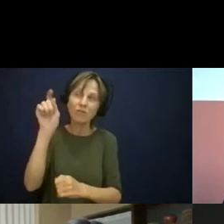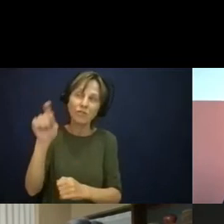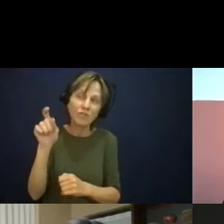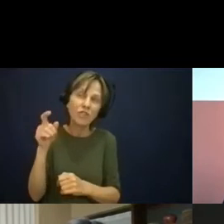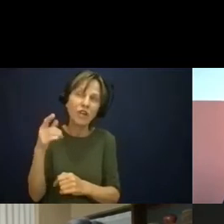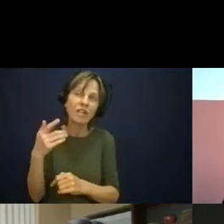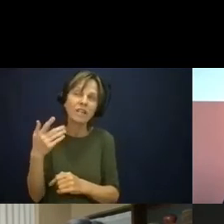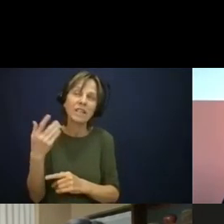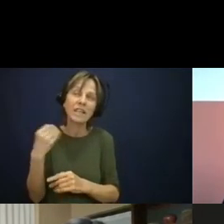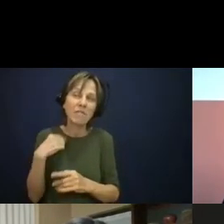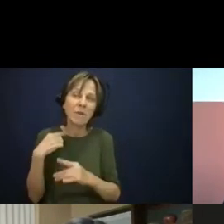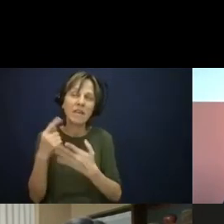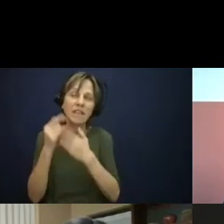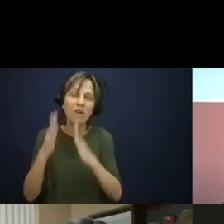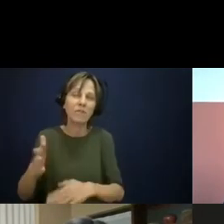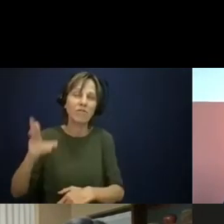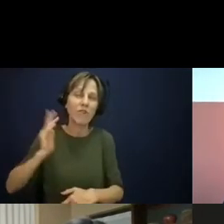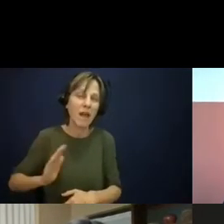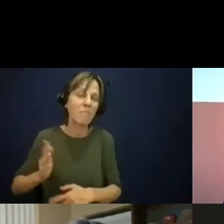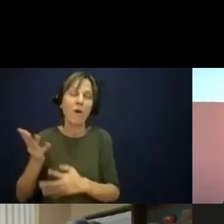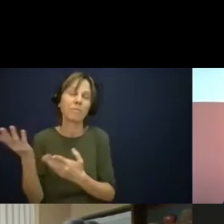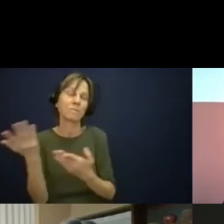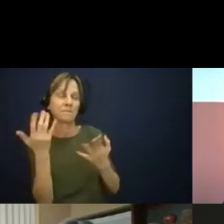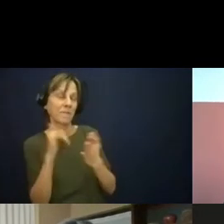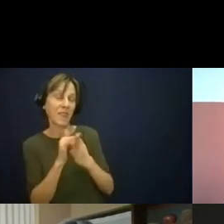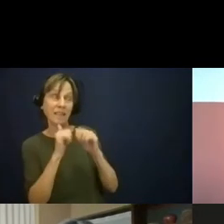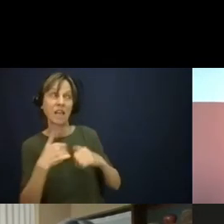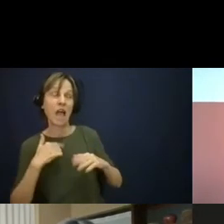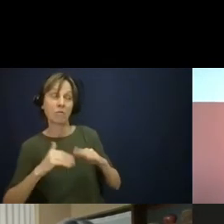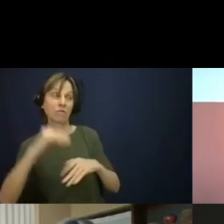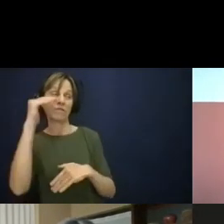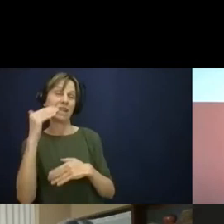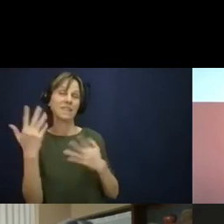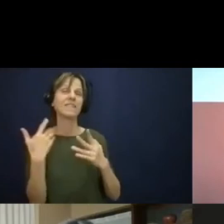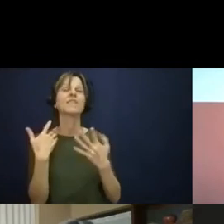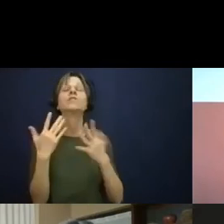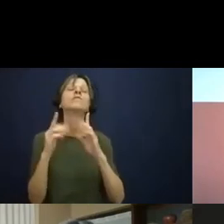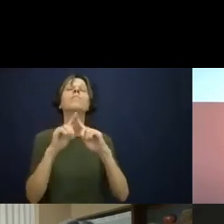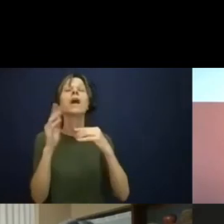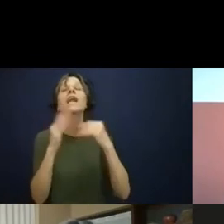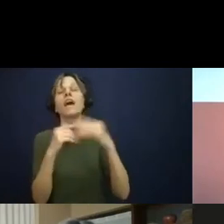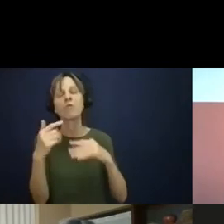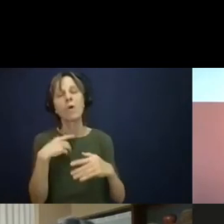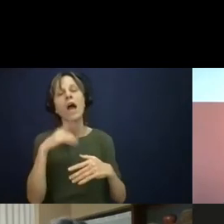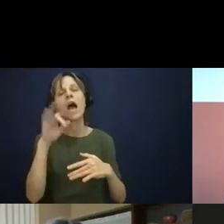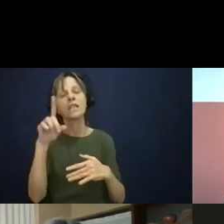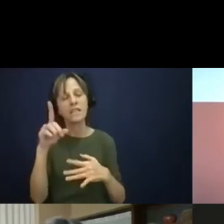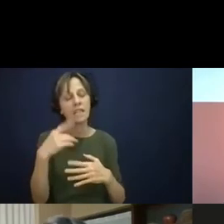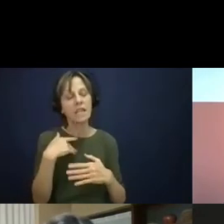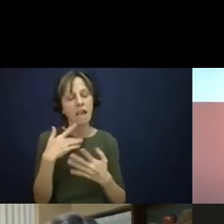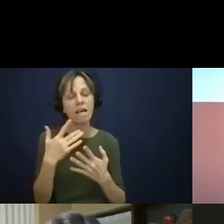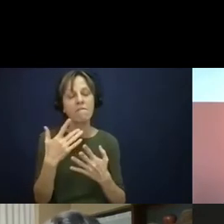So I got a therapist and we uncovered everything I discarded and